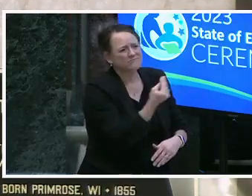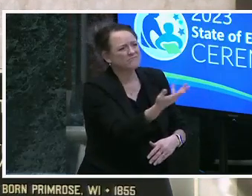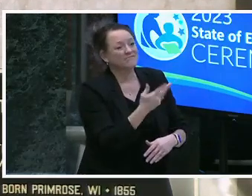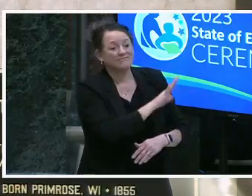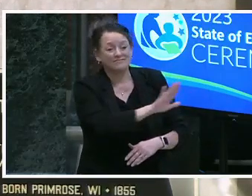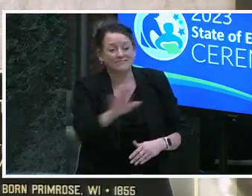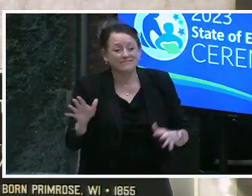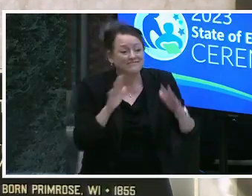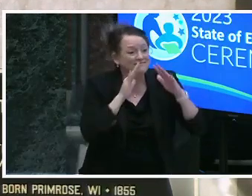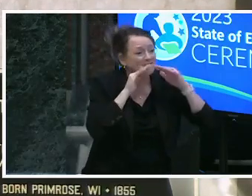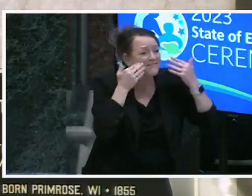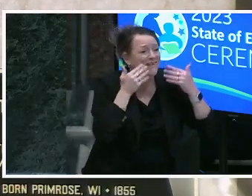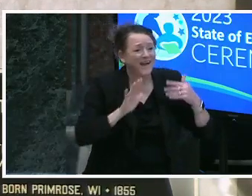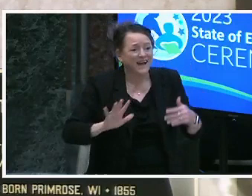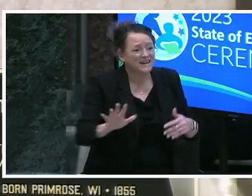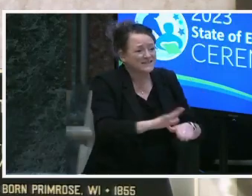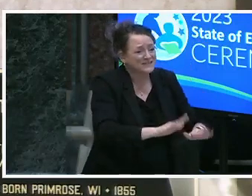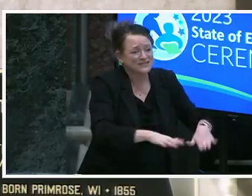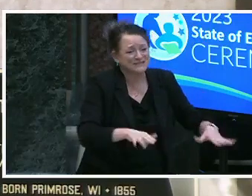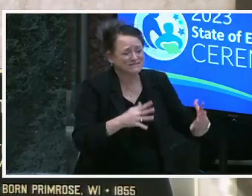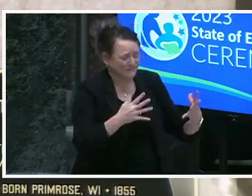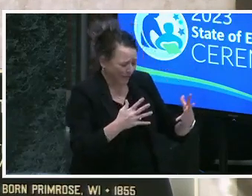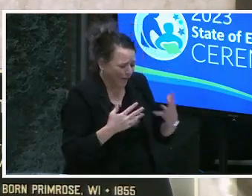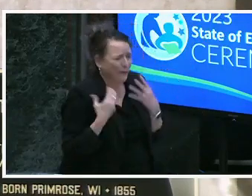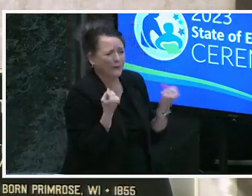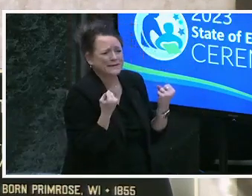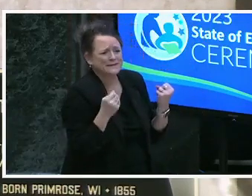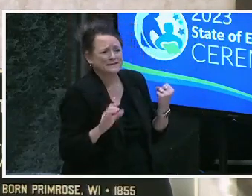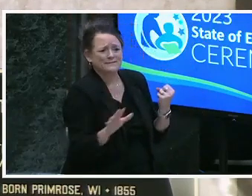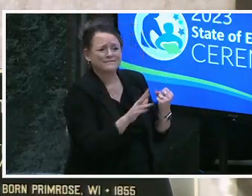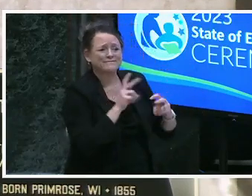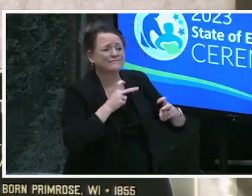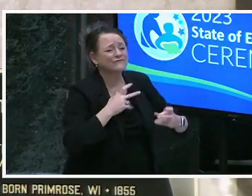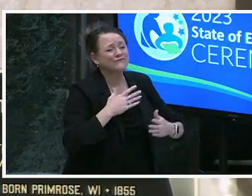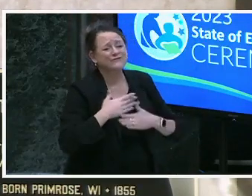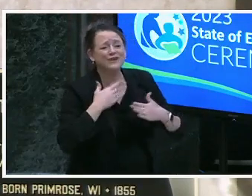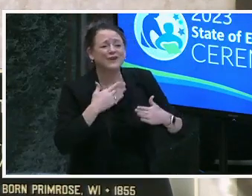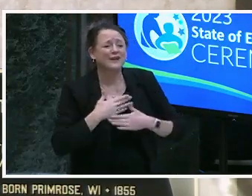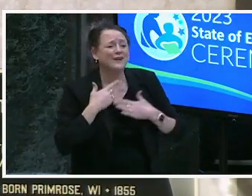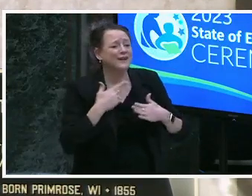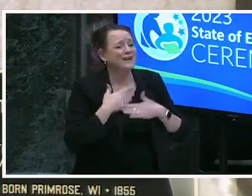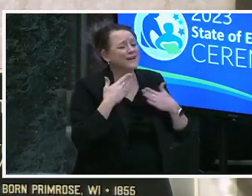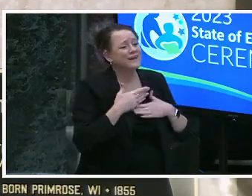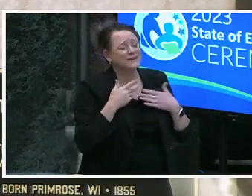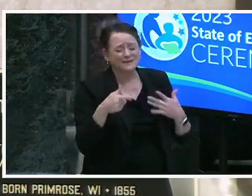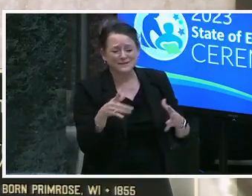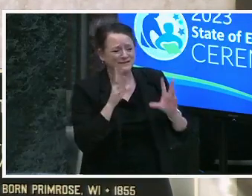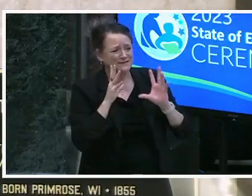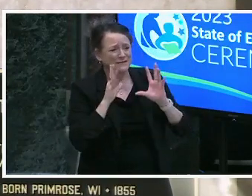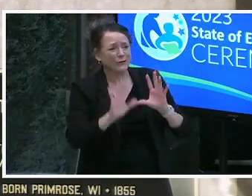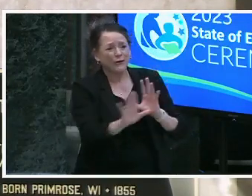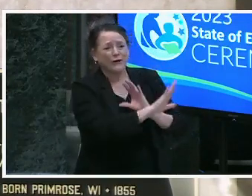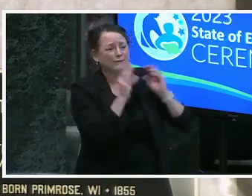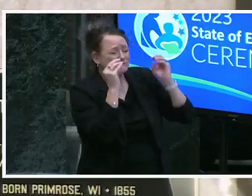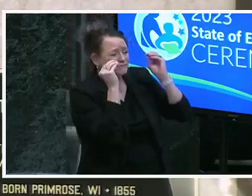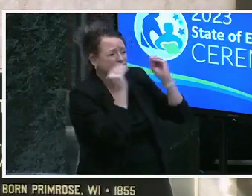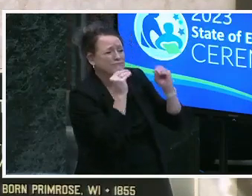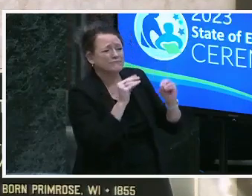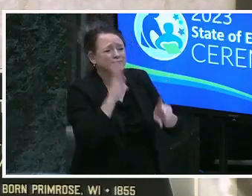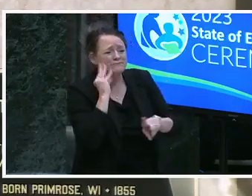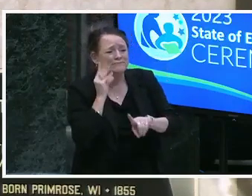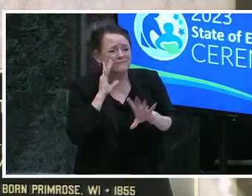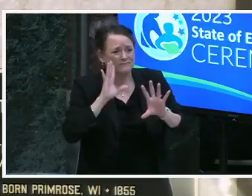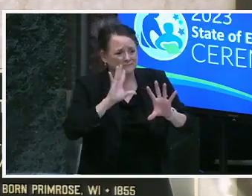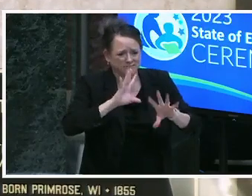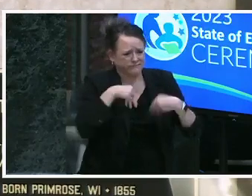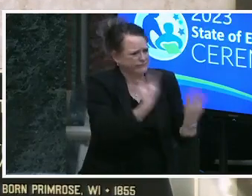their contributions to our schools, and the fact that what we do as teachers to meet their needs is